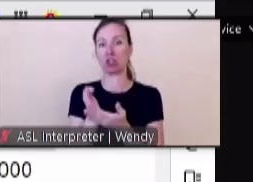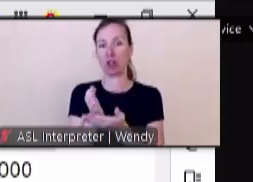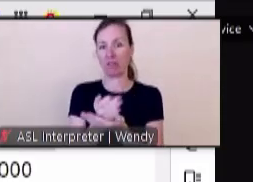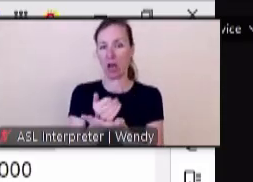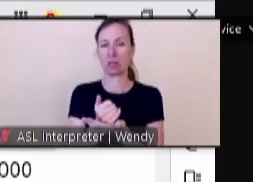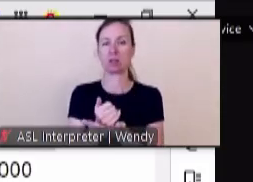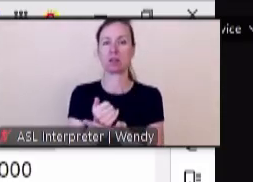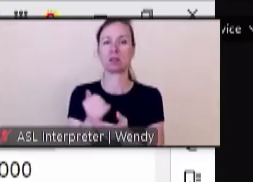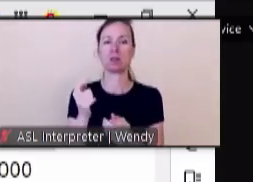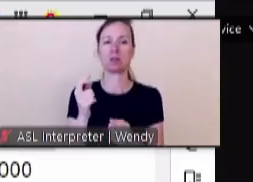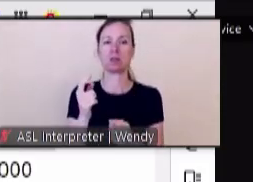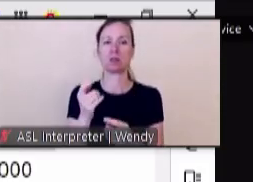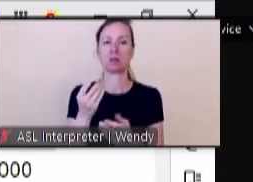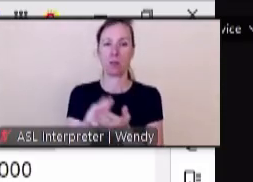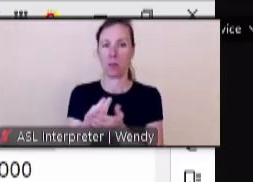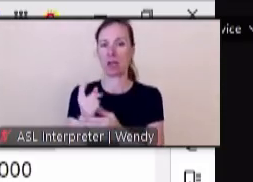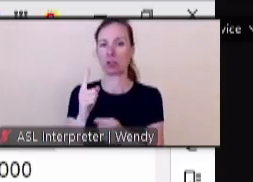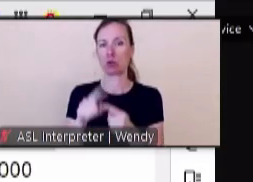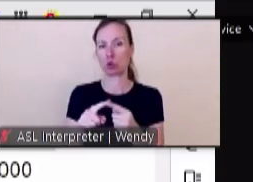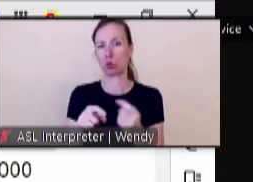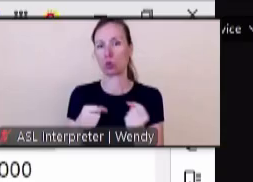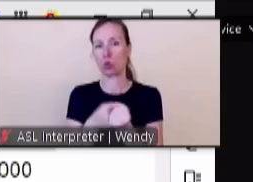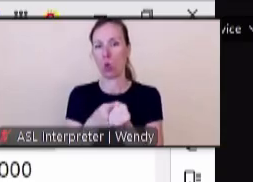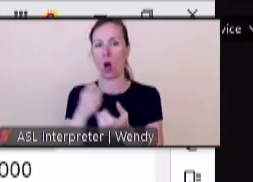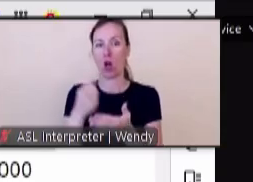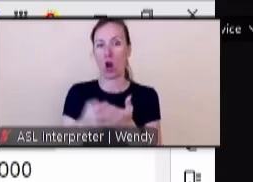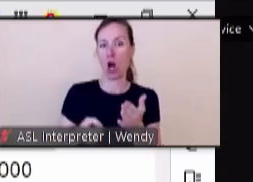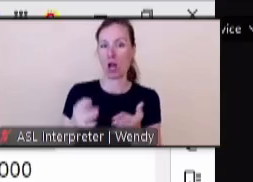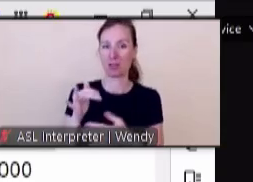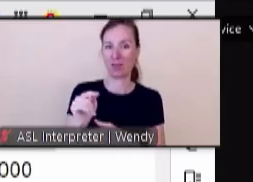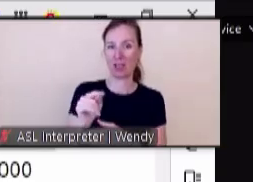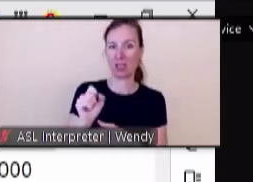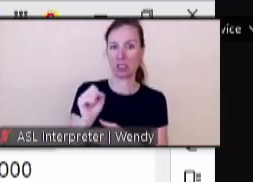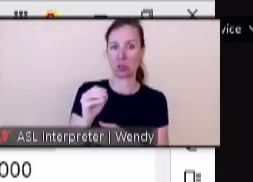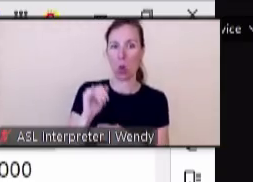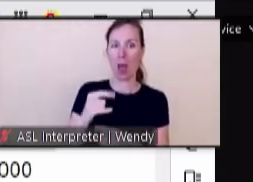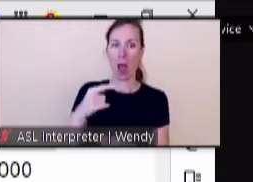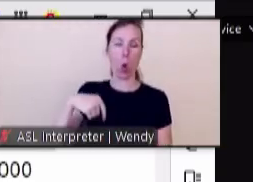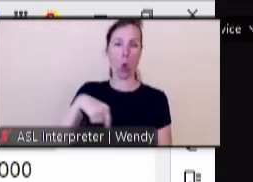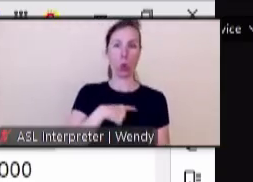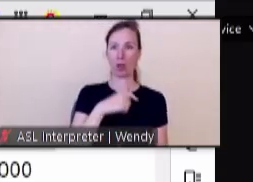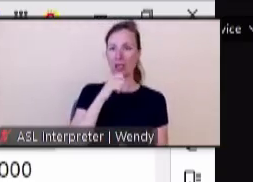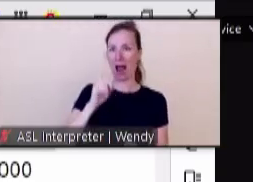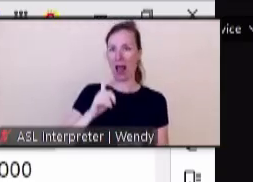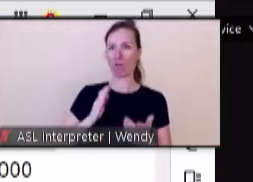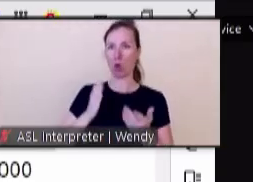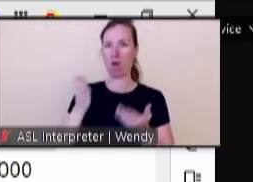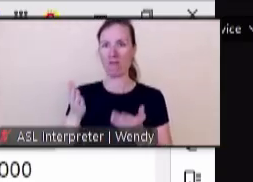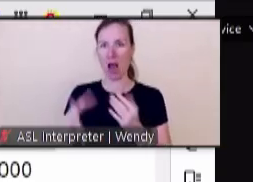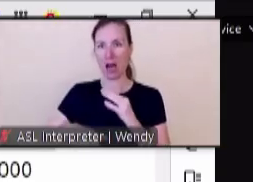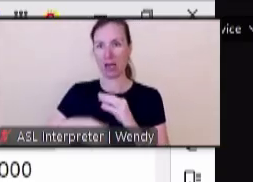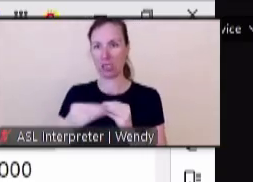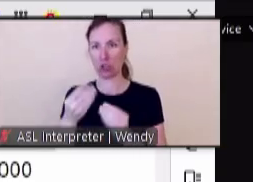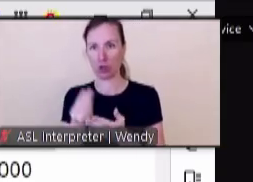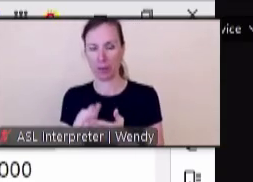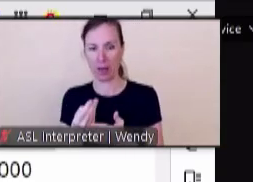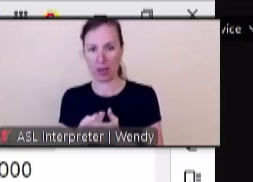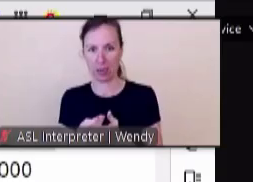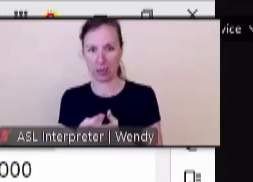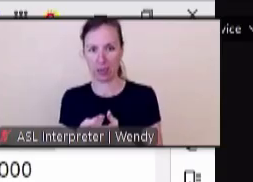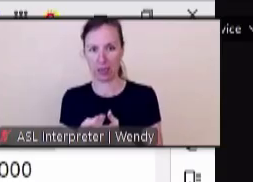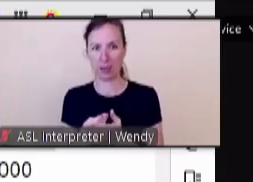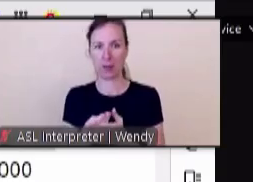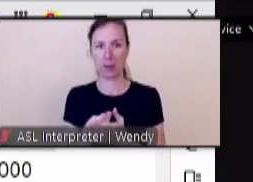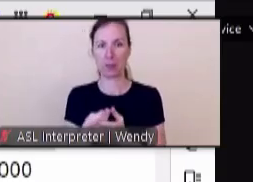additional funds. So we're trying to thread the needle on that, if you will, by using program open space and other grant